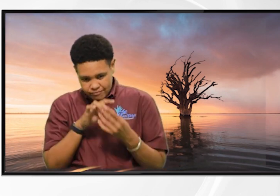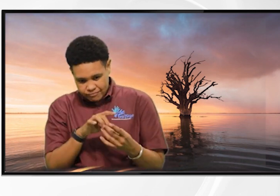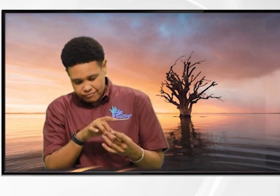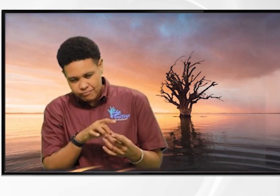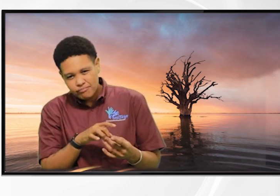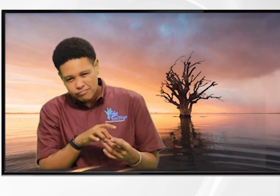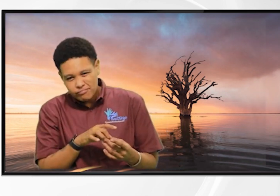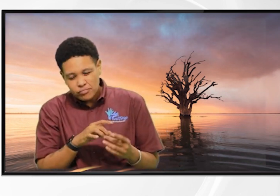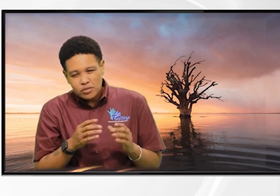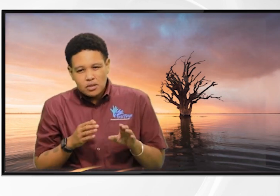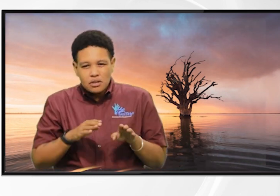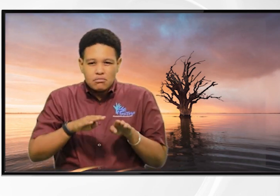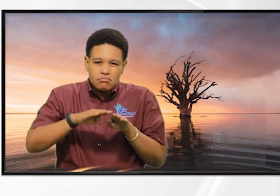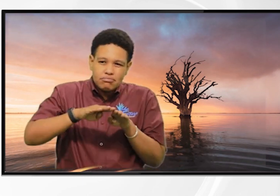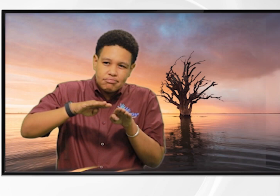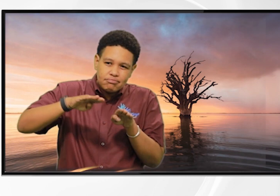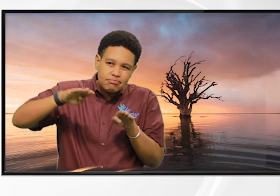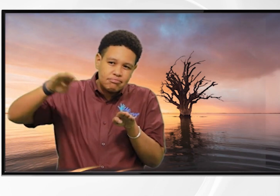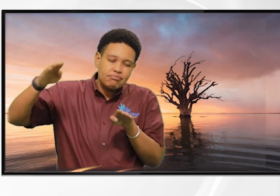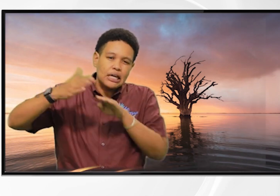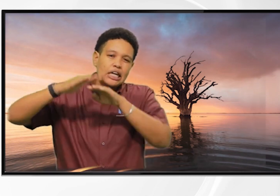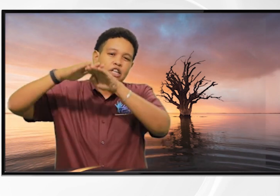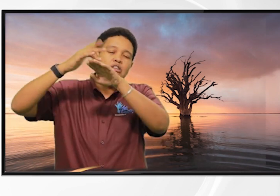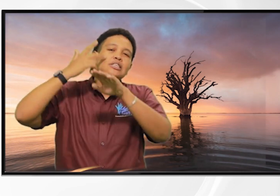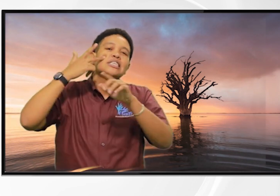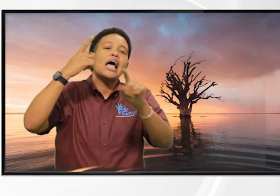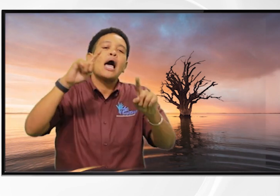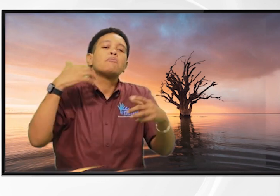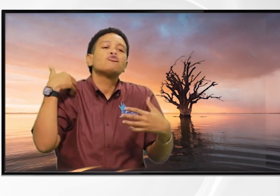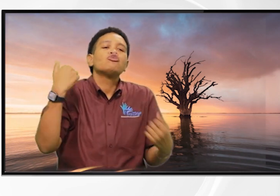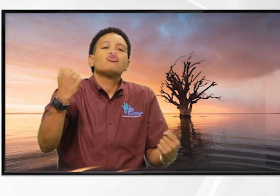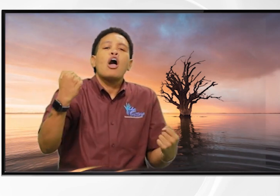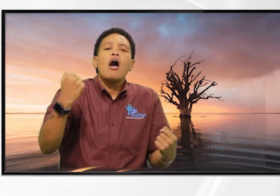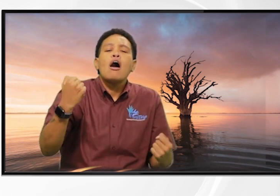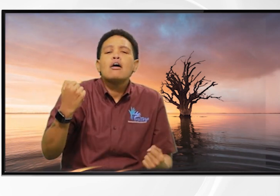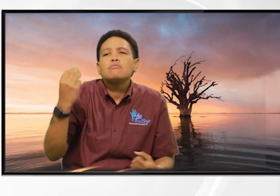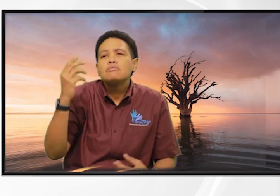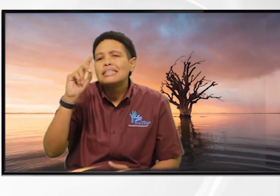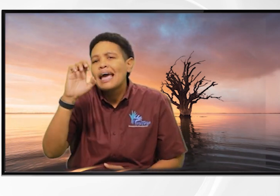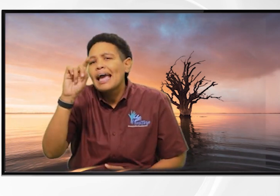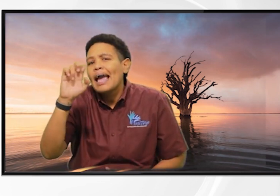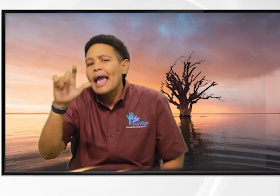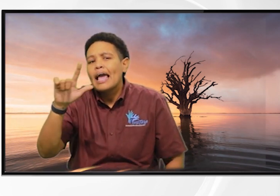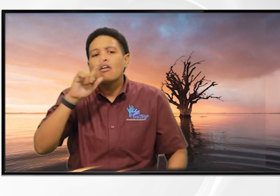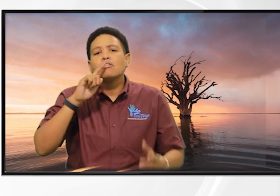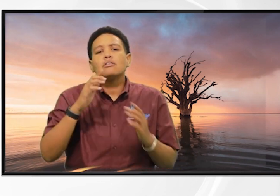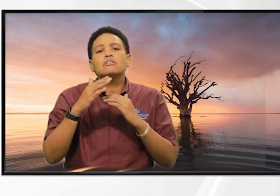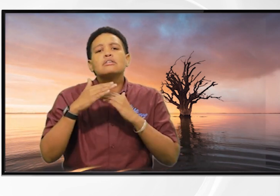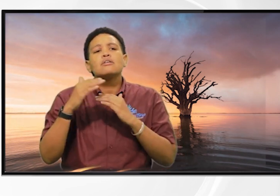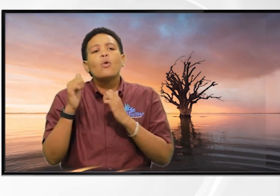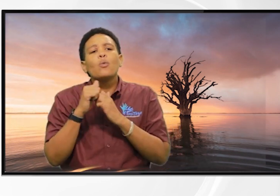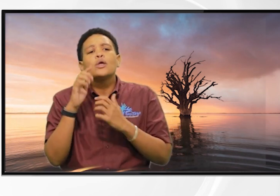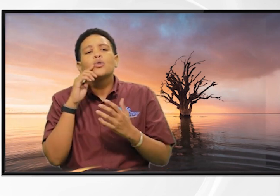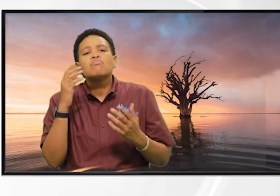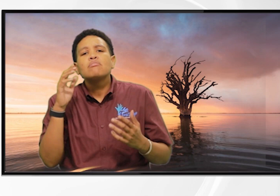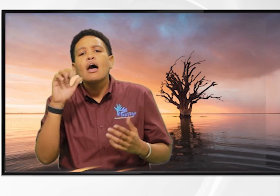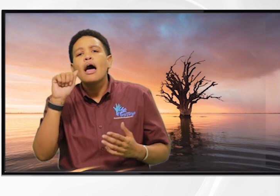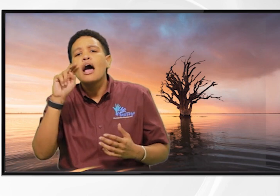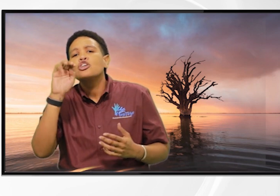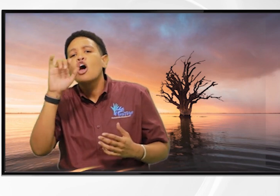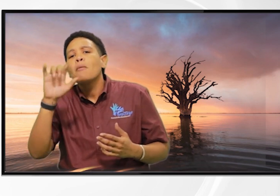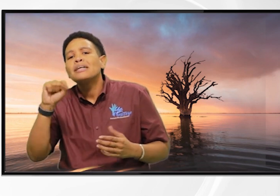insignificant upward trend, strong decadal signal, with wet anomalies in